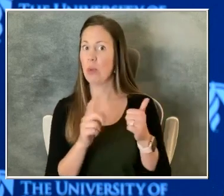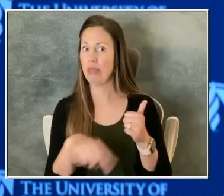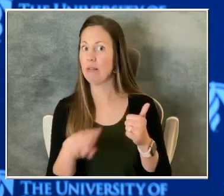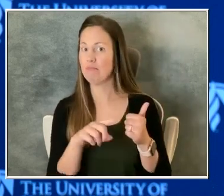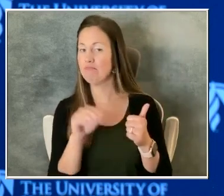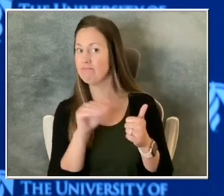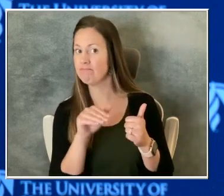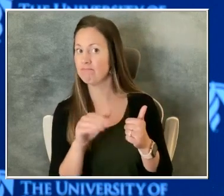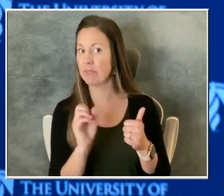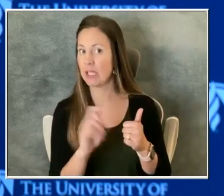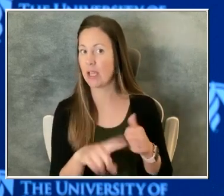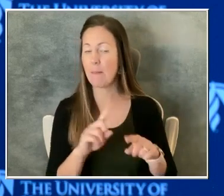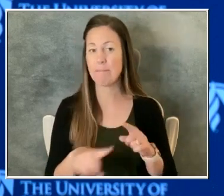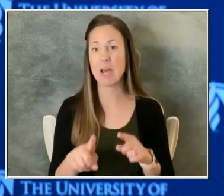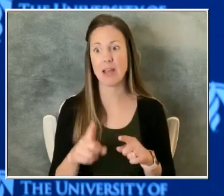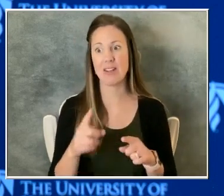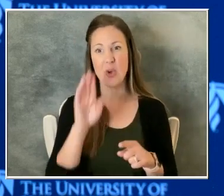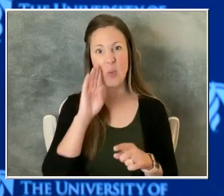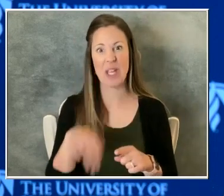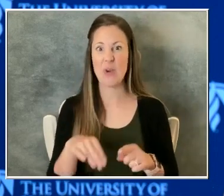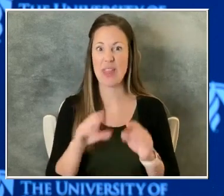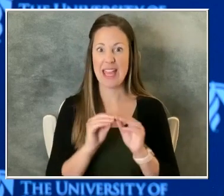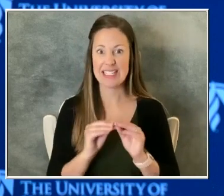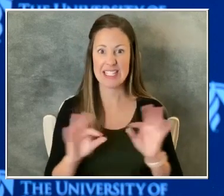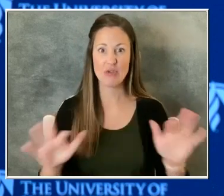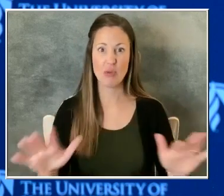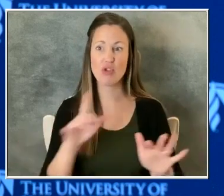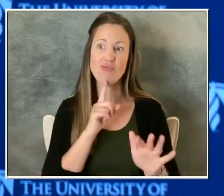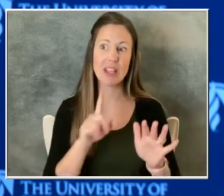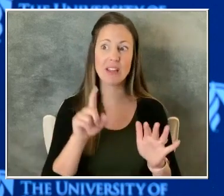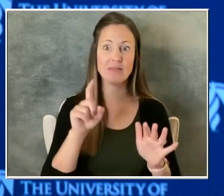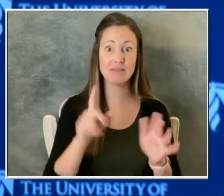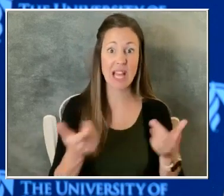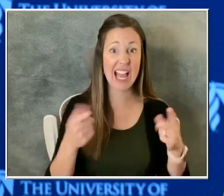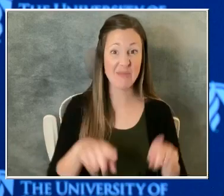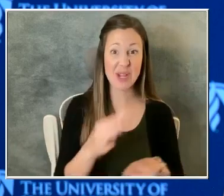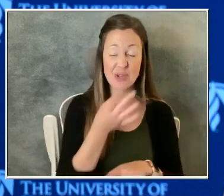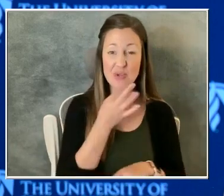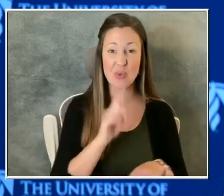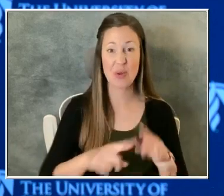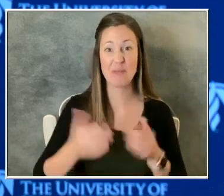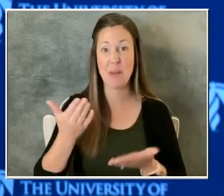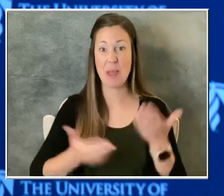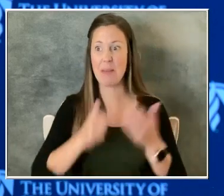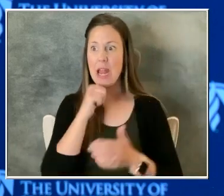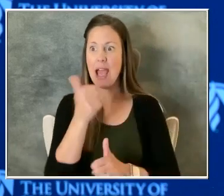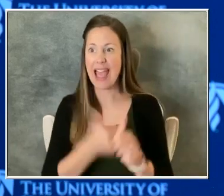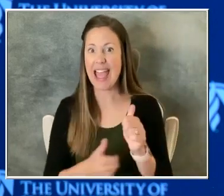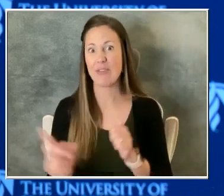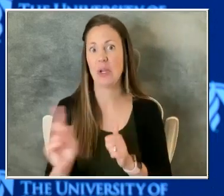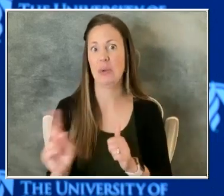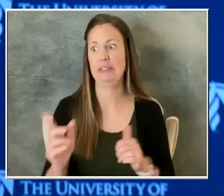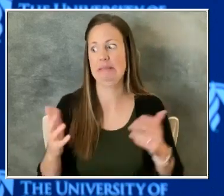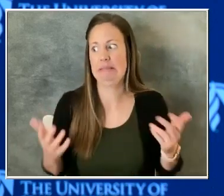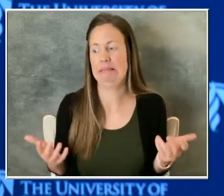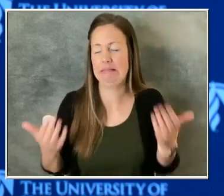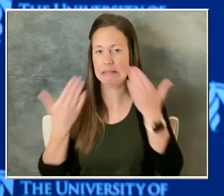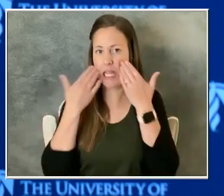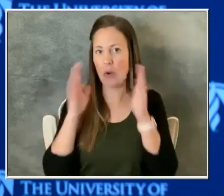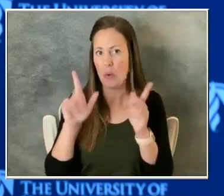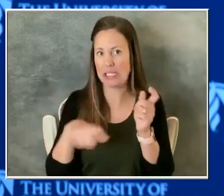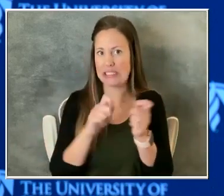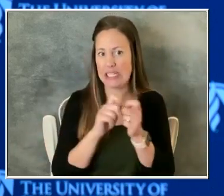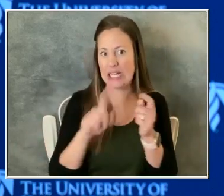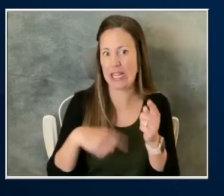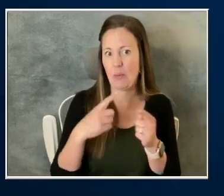know distribution is rolling out. It just may not be everywhere. I don't have a good idea exactly for when it might be there